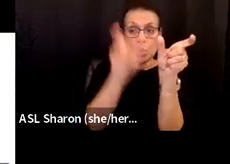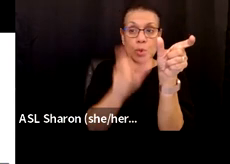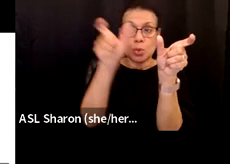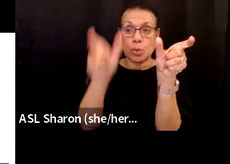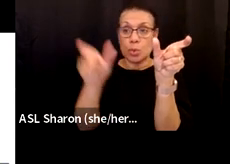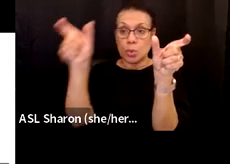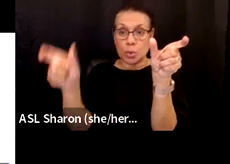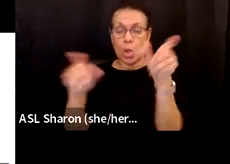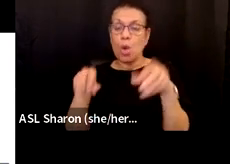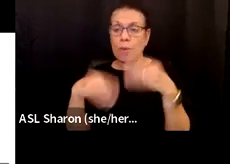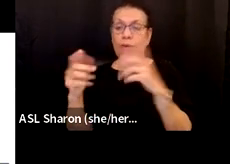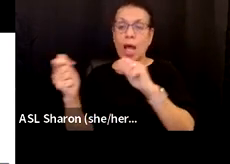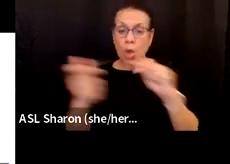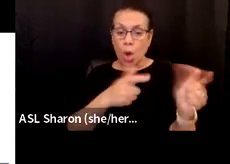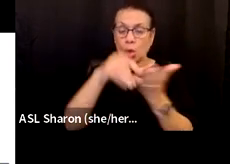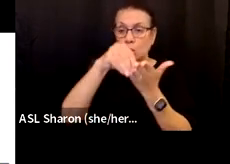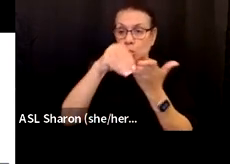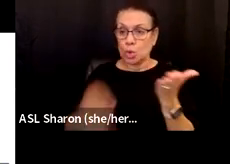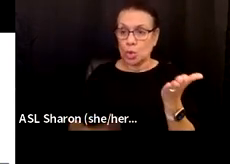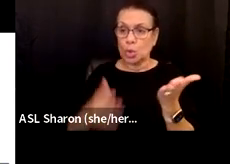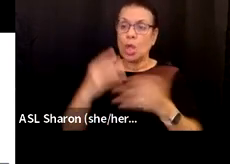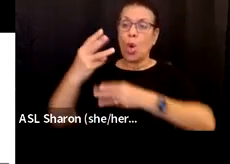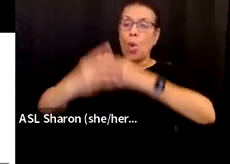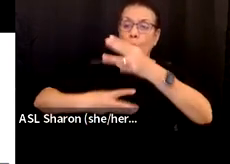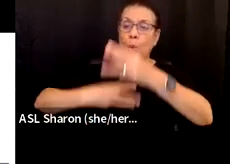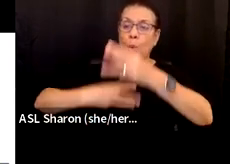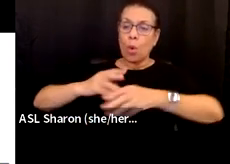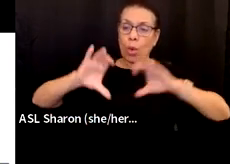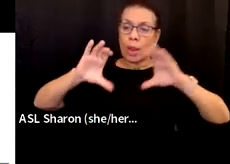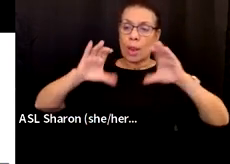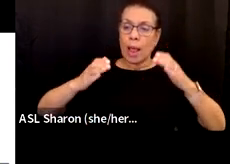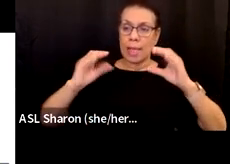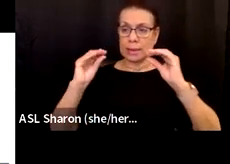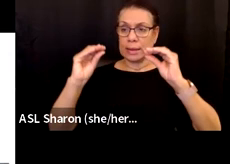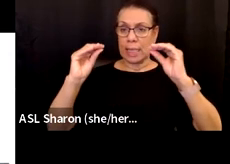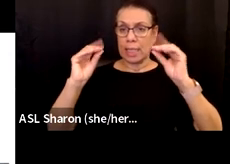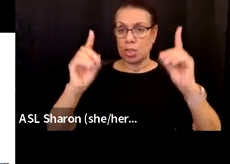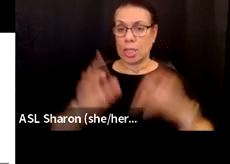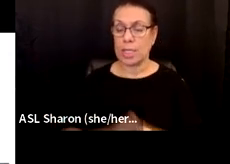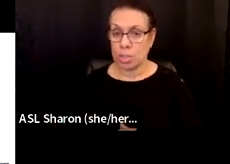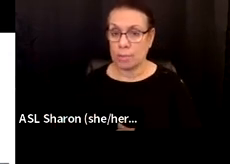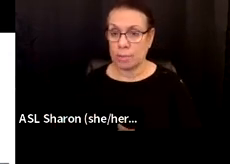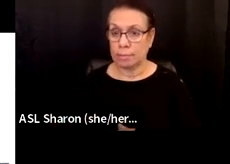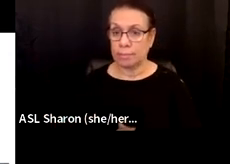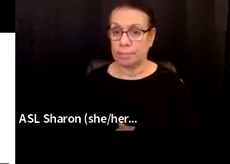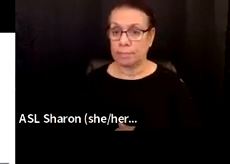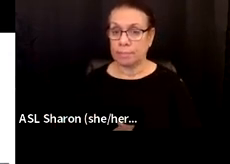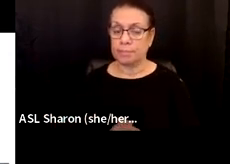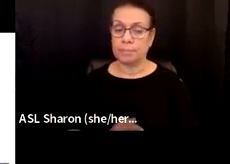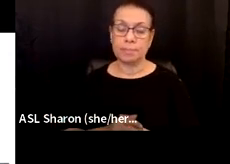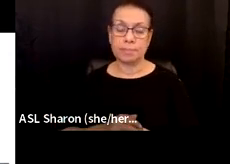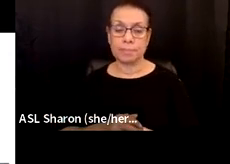we are providing all of our students a world-class education and them for opportunities demands of college and